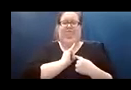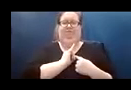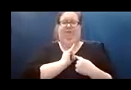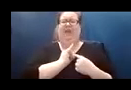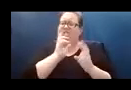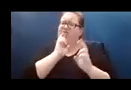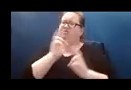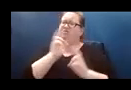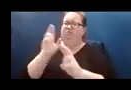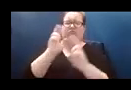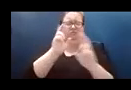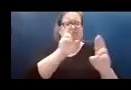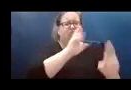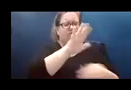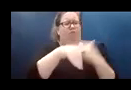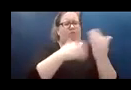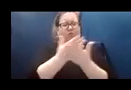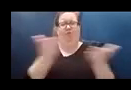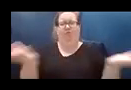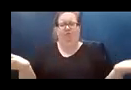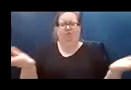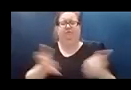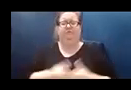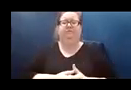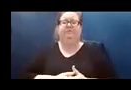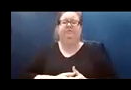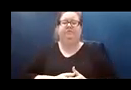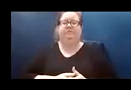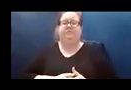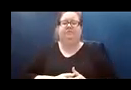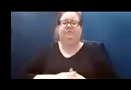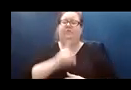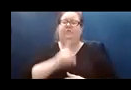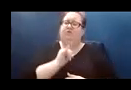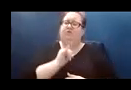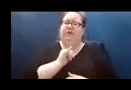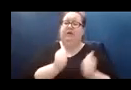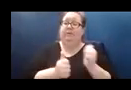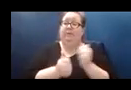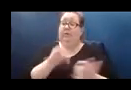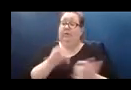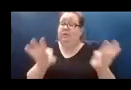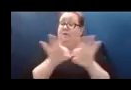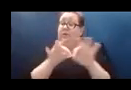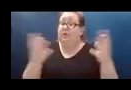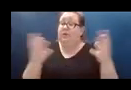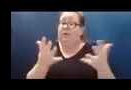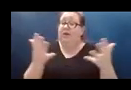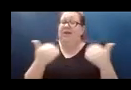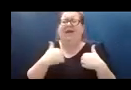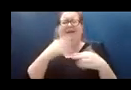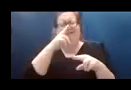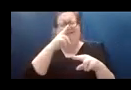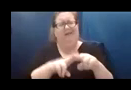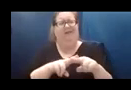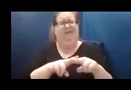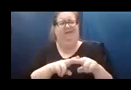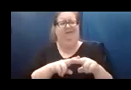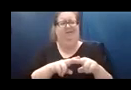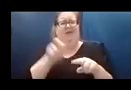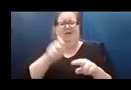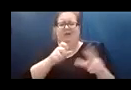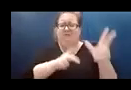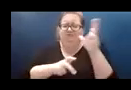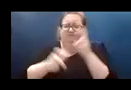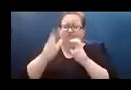tonight too. And then really, most importantly, have fun. Let's all get as much as we can out